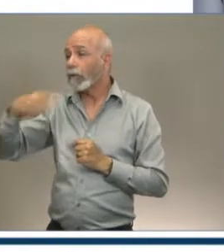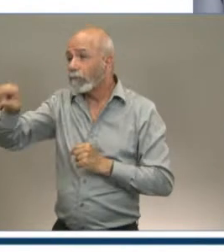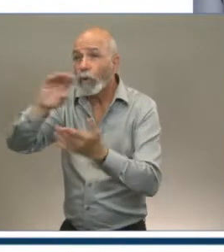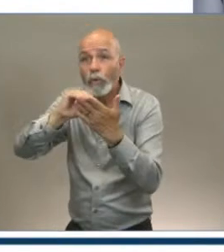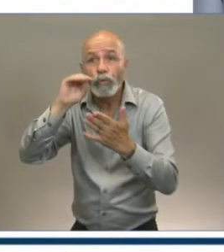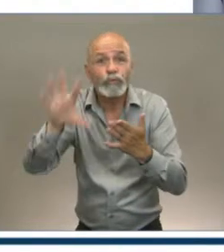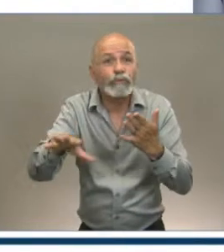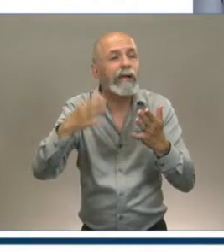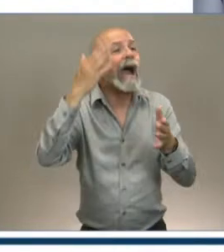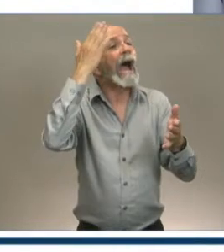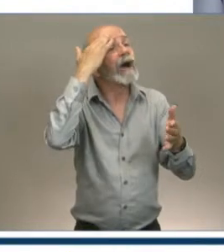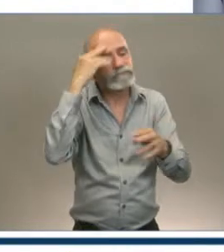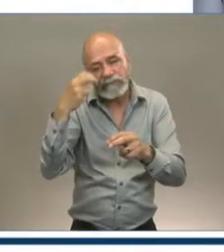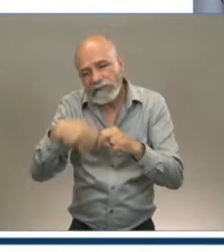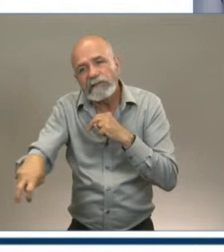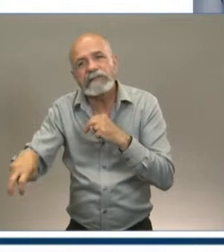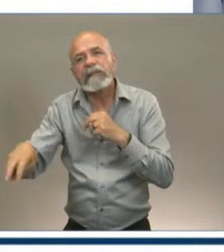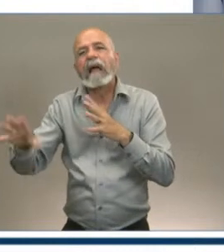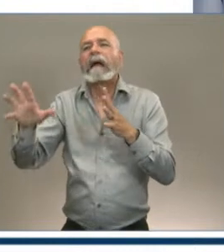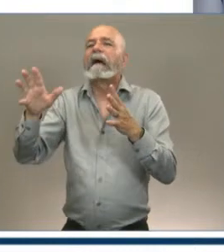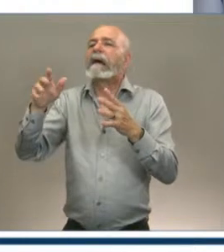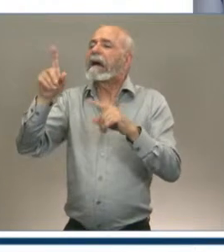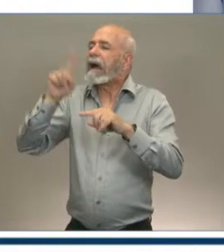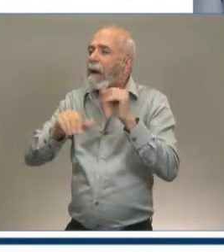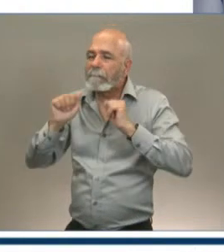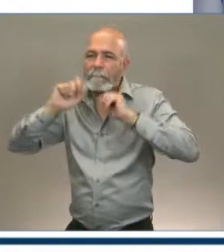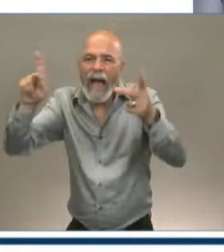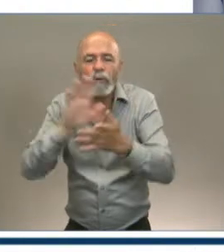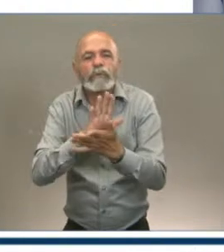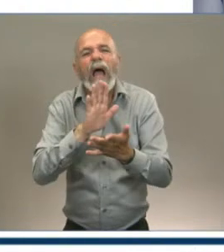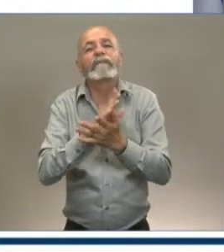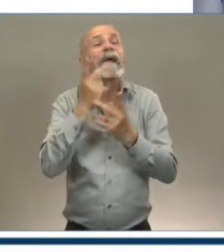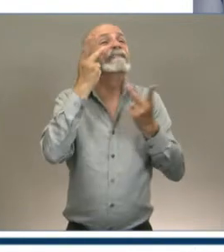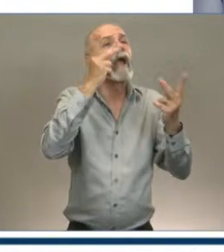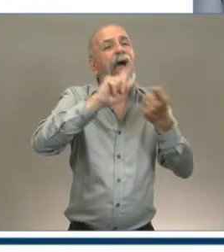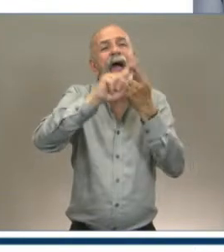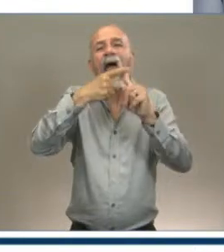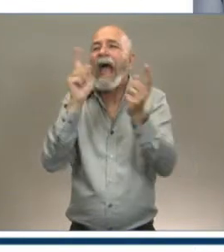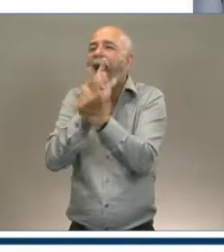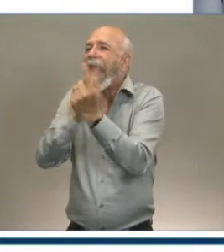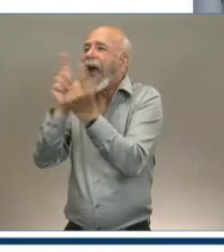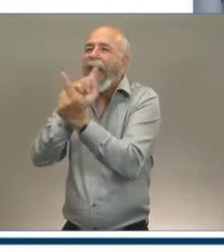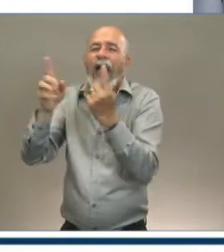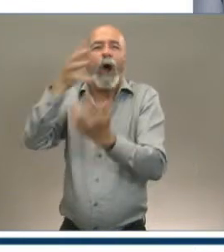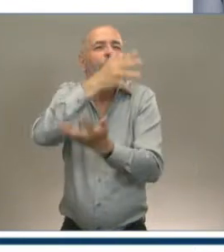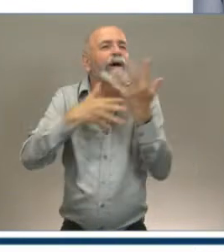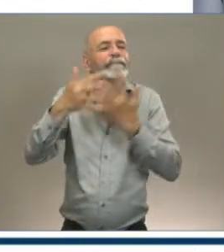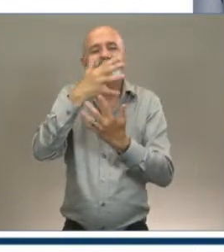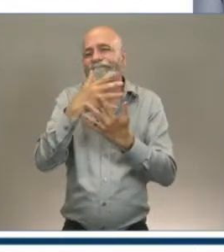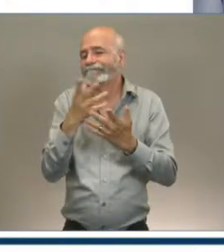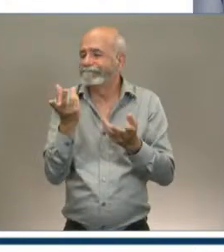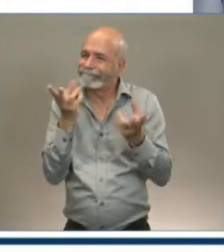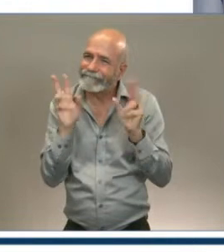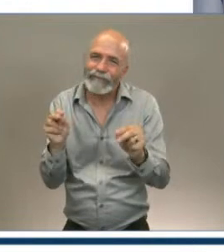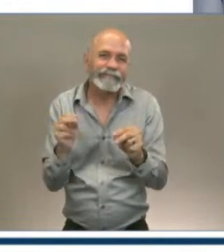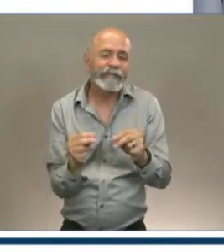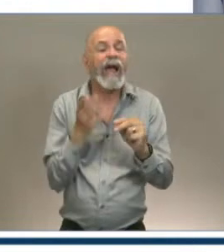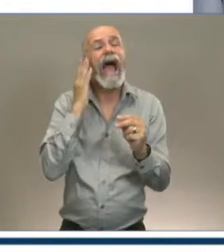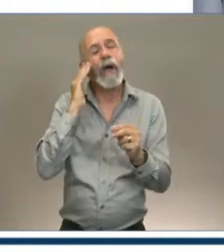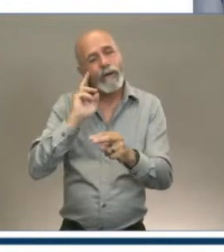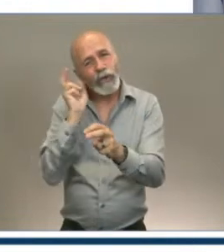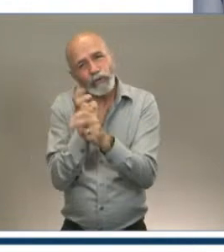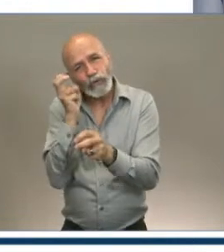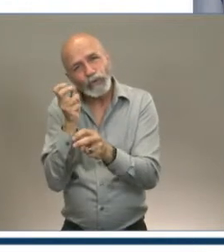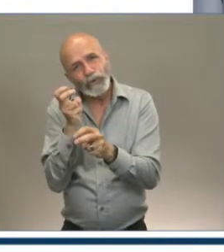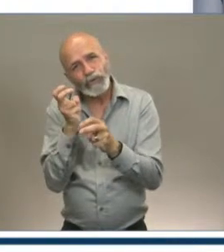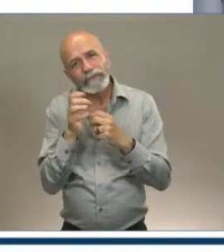difficult, that you won't be able to go back in person and see your friends. And I appreciate that that's going to be difficult. And I know that it was